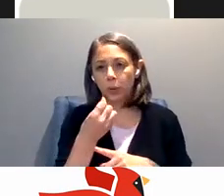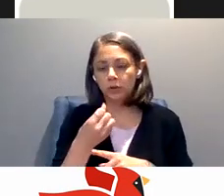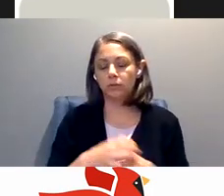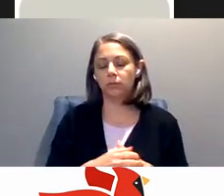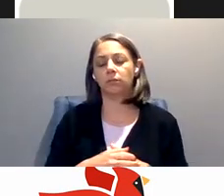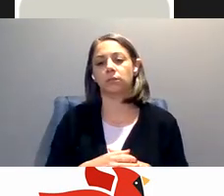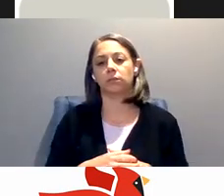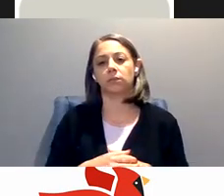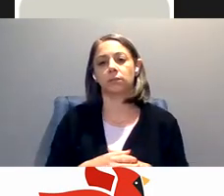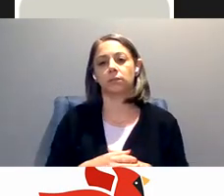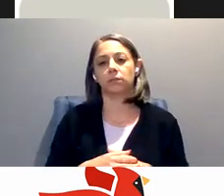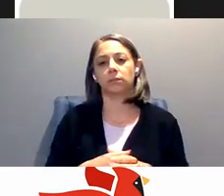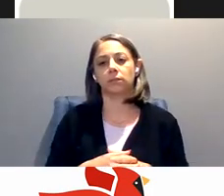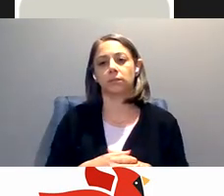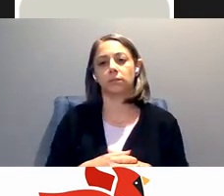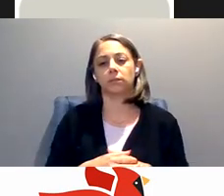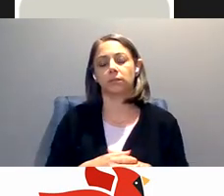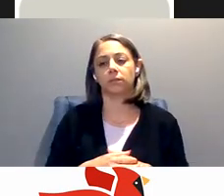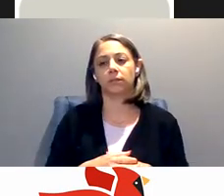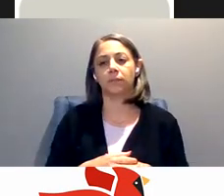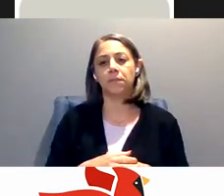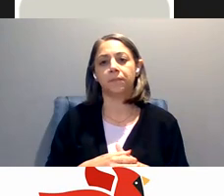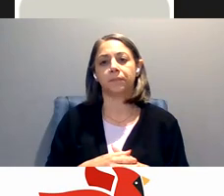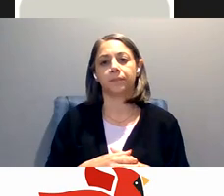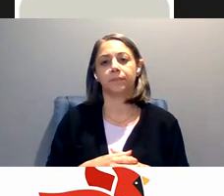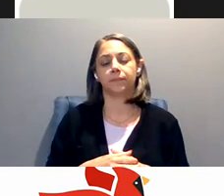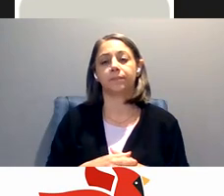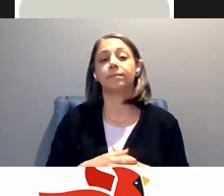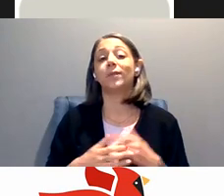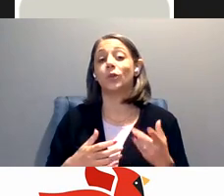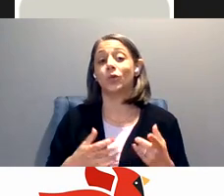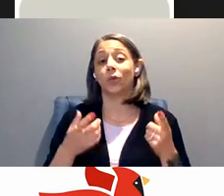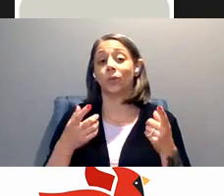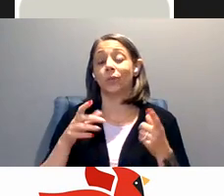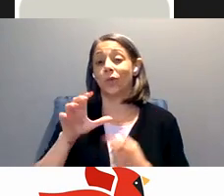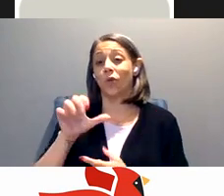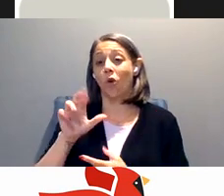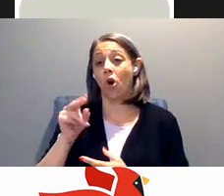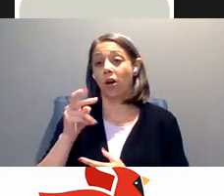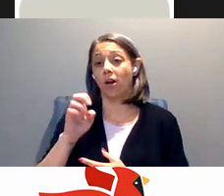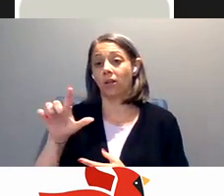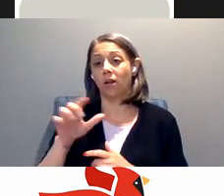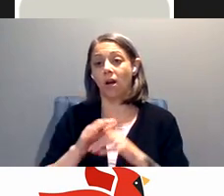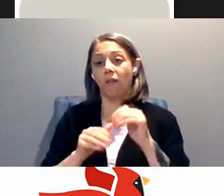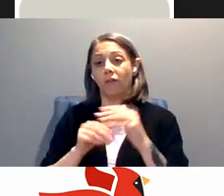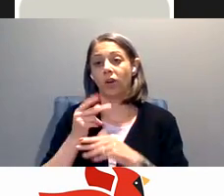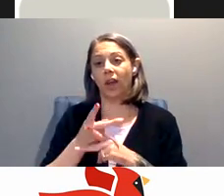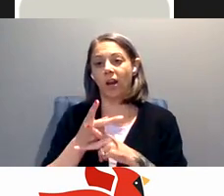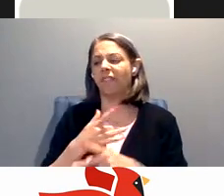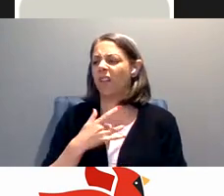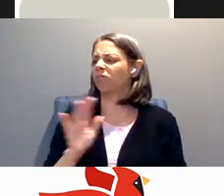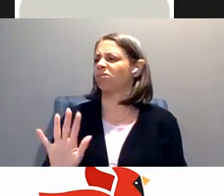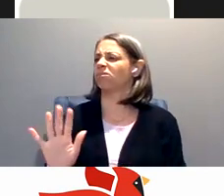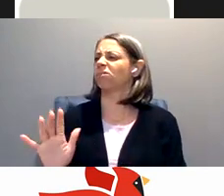that you were existing in. Well, Cardinal Comfort Care says we can do better.